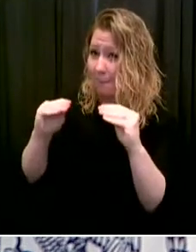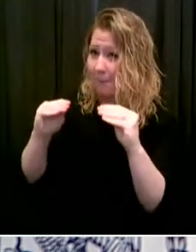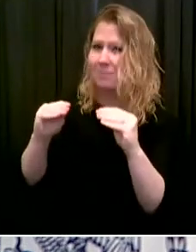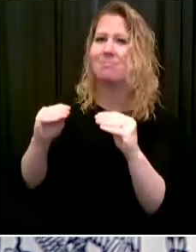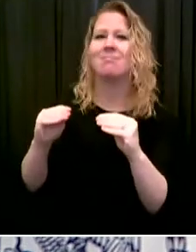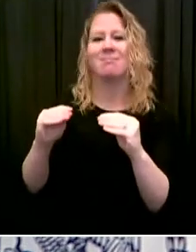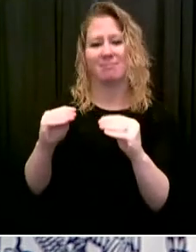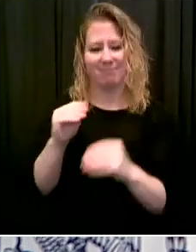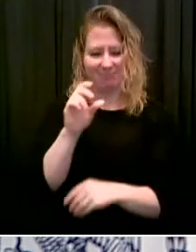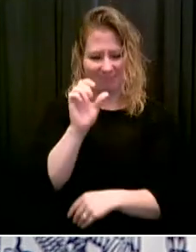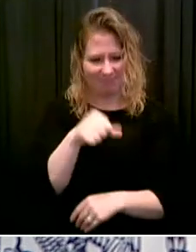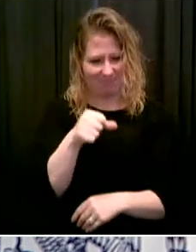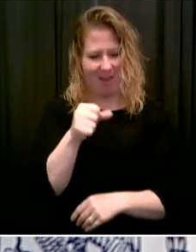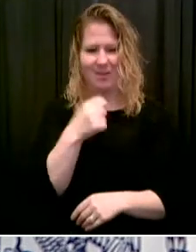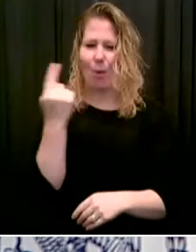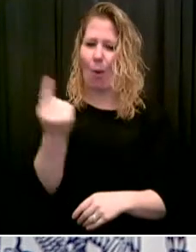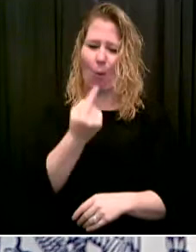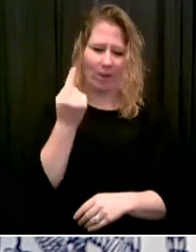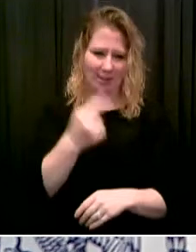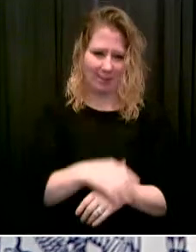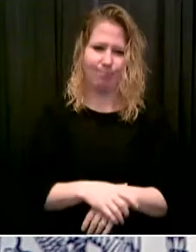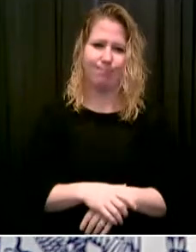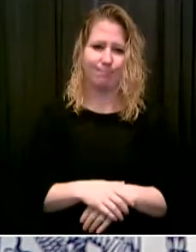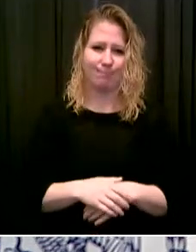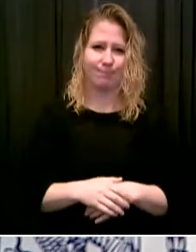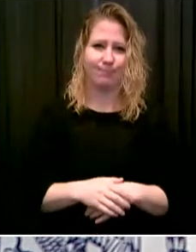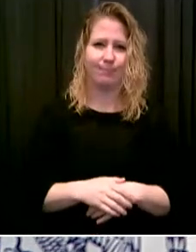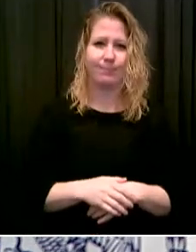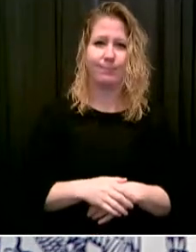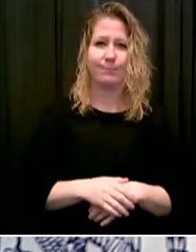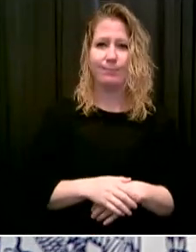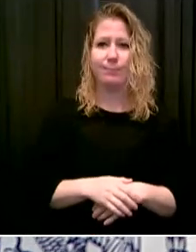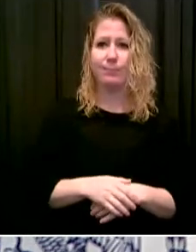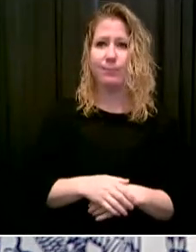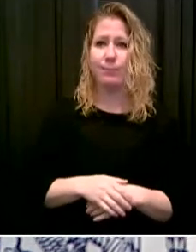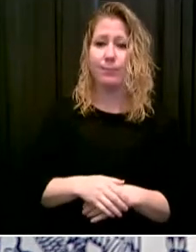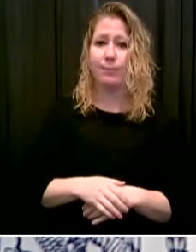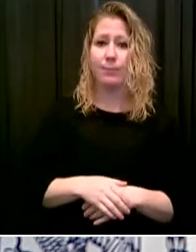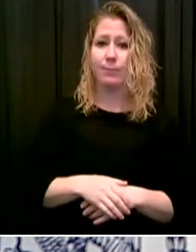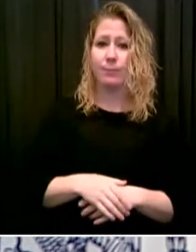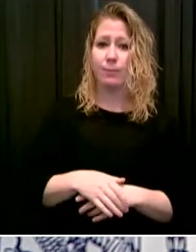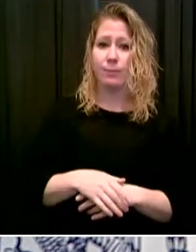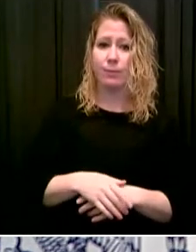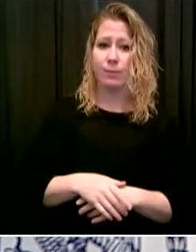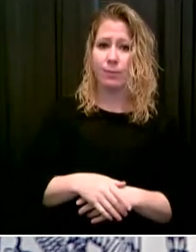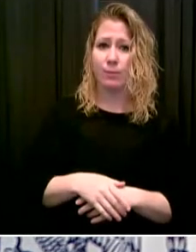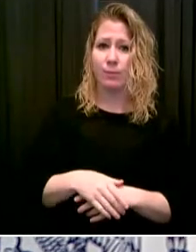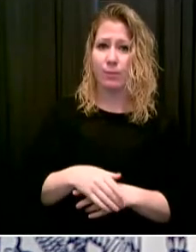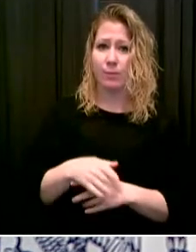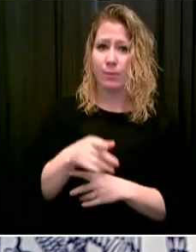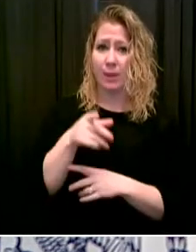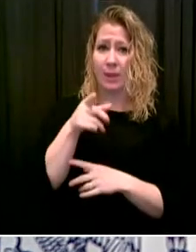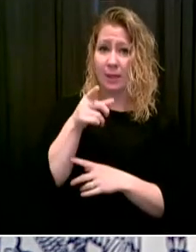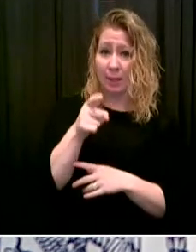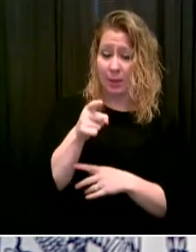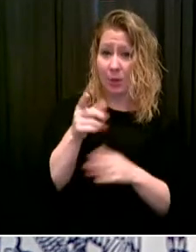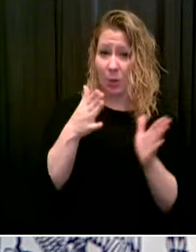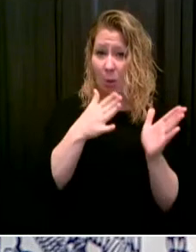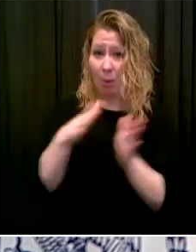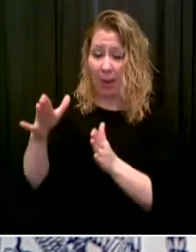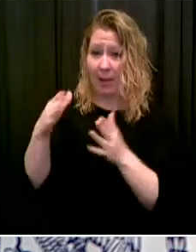goal. Is there a plan to save / revive the Woolly, or are we going to be stuck going to the 5 and dime for the foreseeable